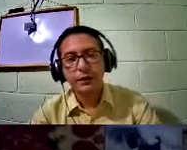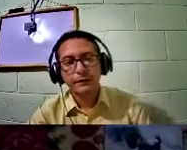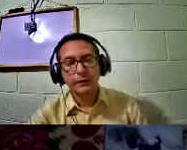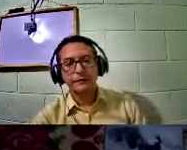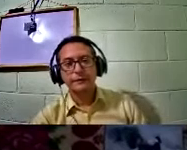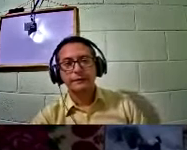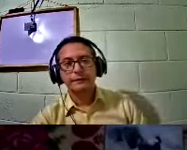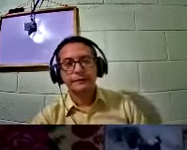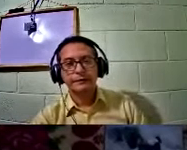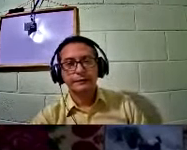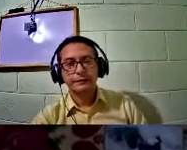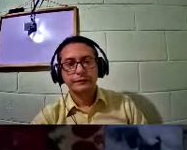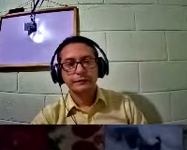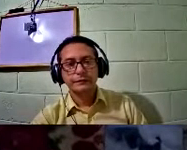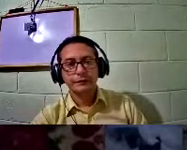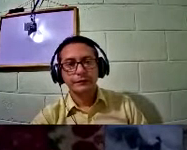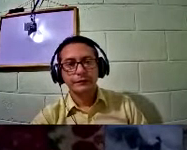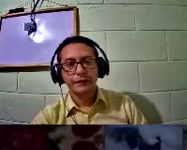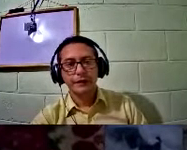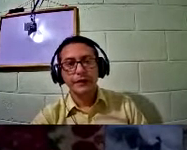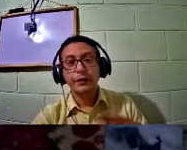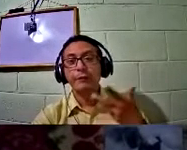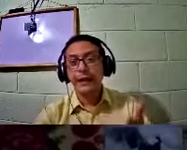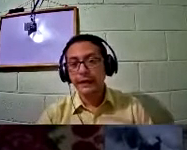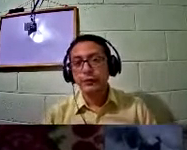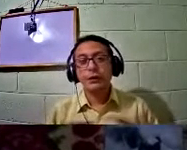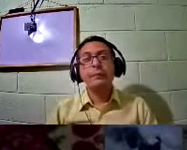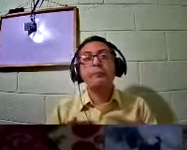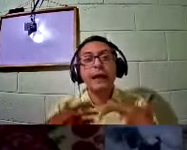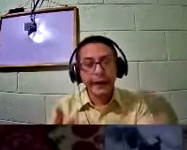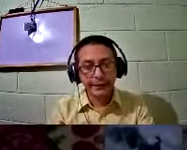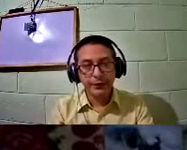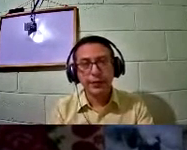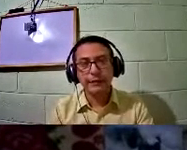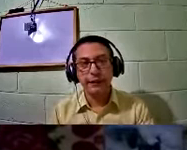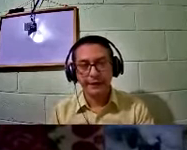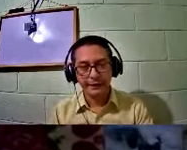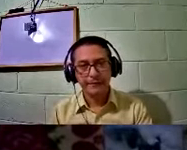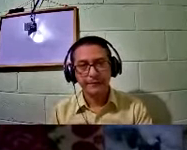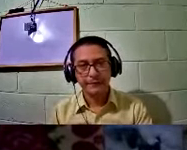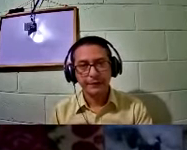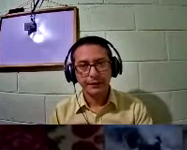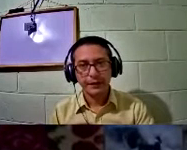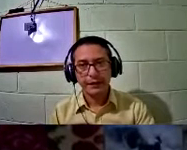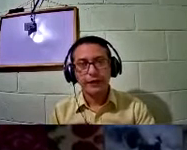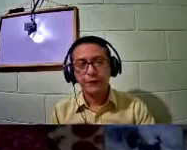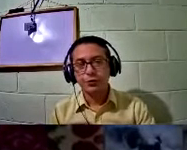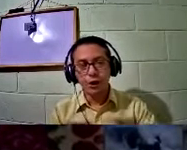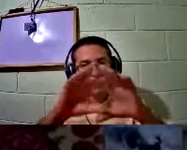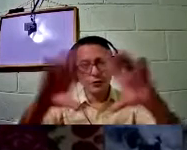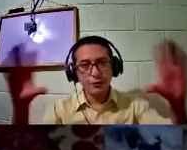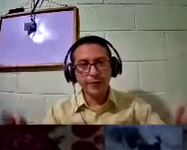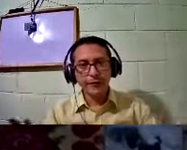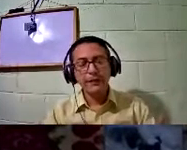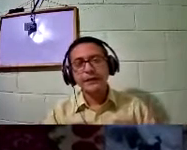Look. Answering, replying. We reply to emails. Okay? If you